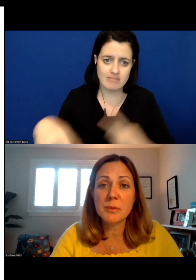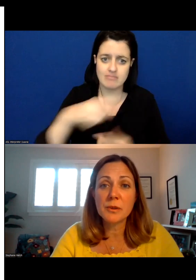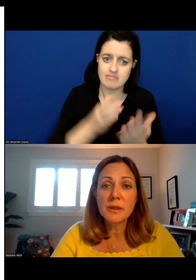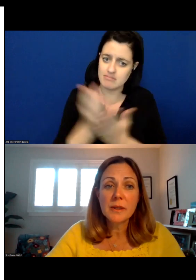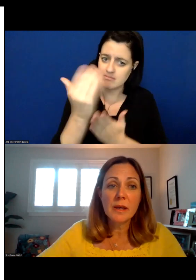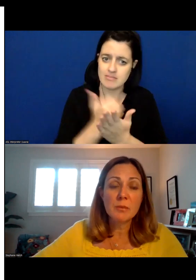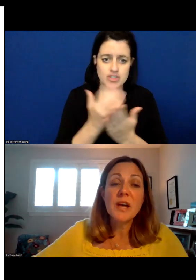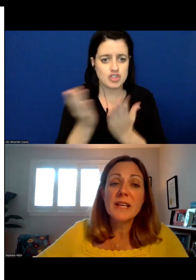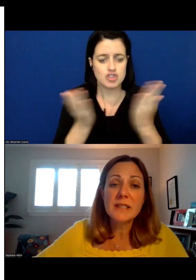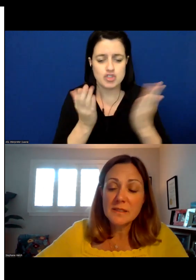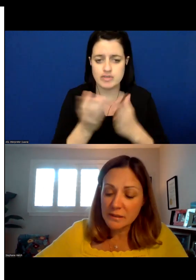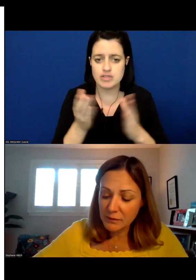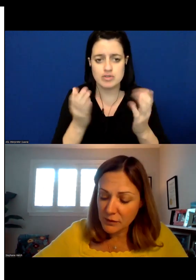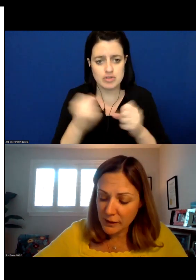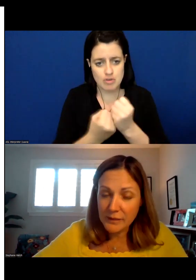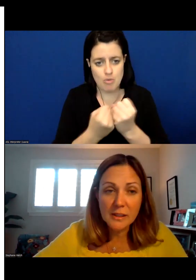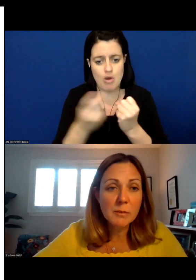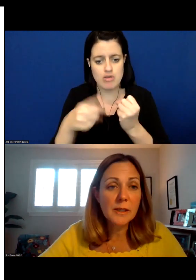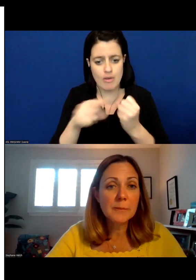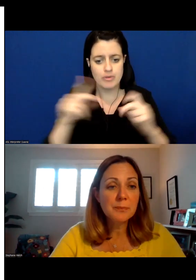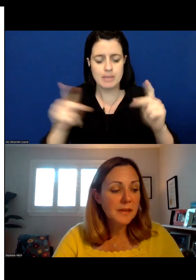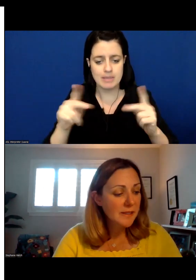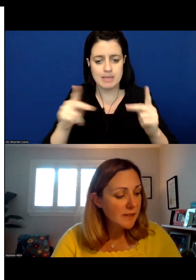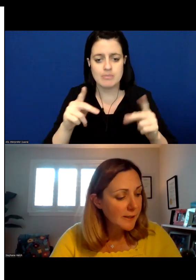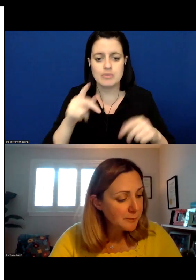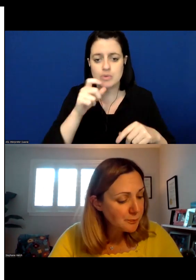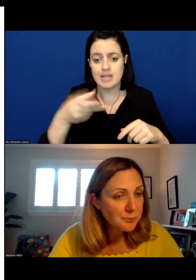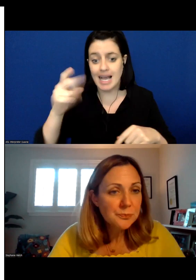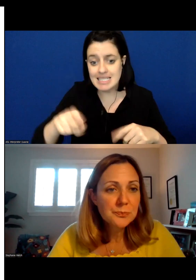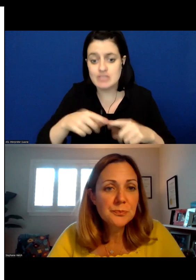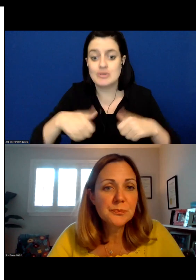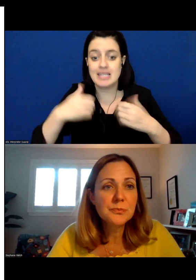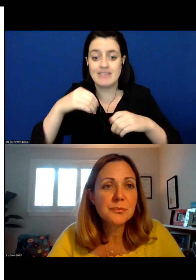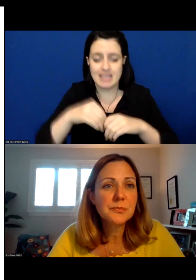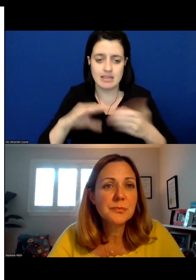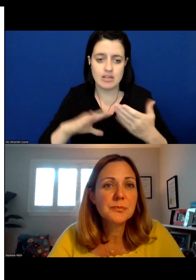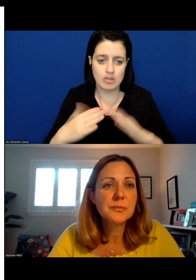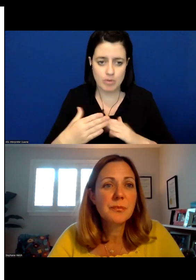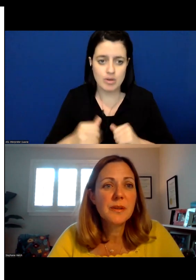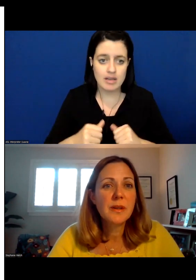support people with high needs to live in the community. Next slide.